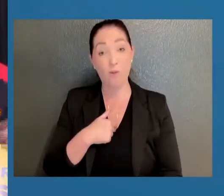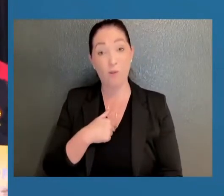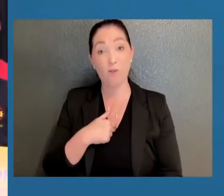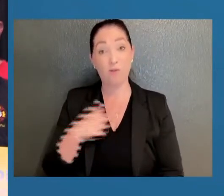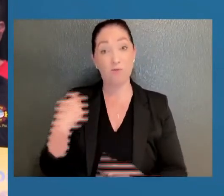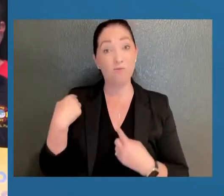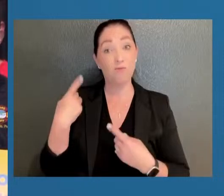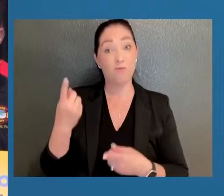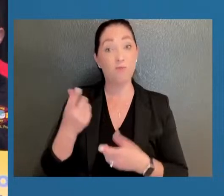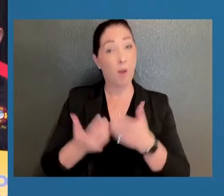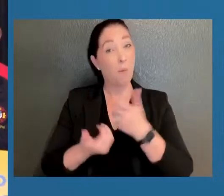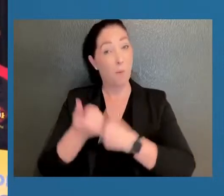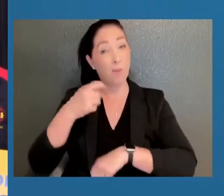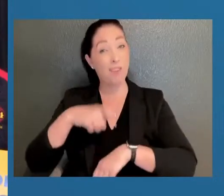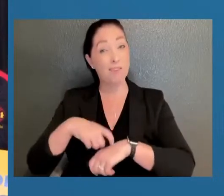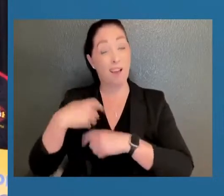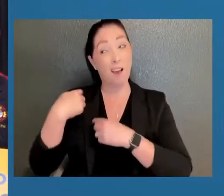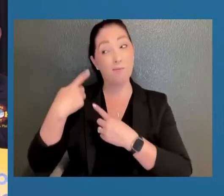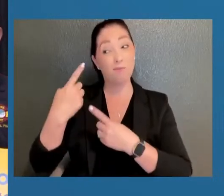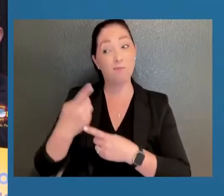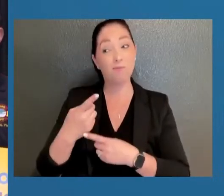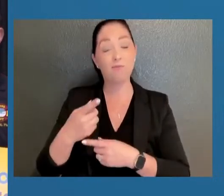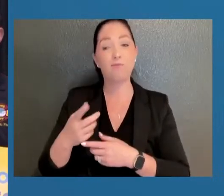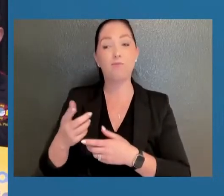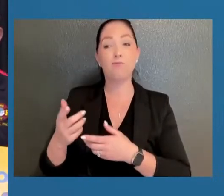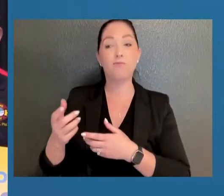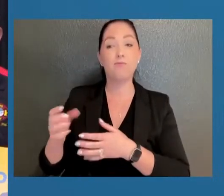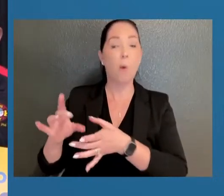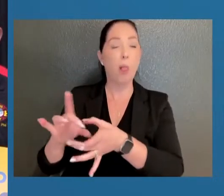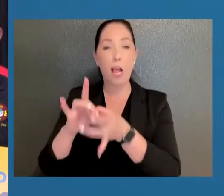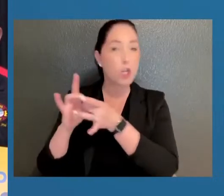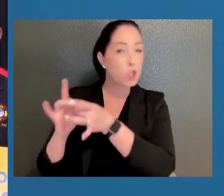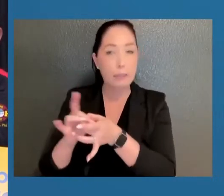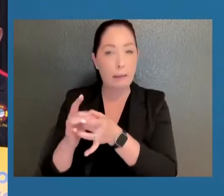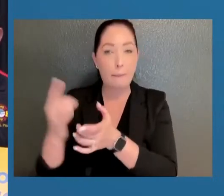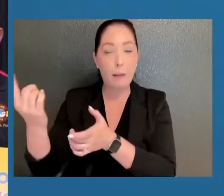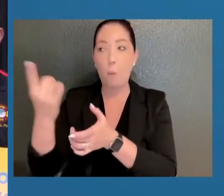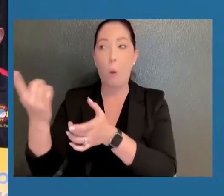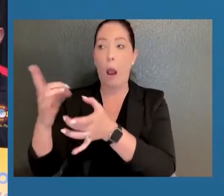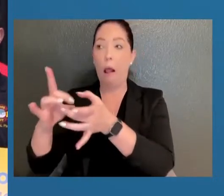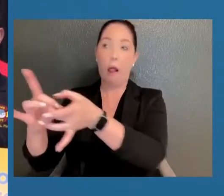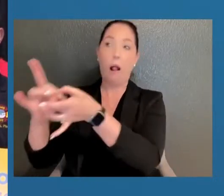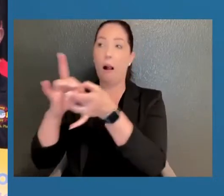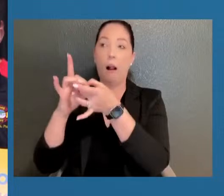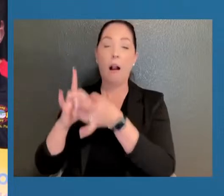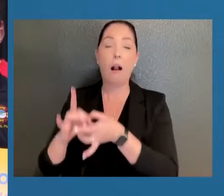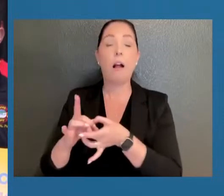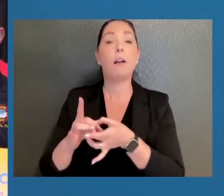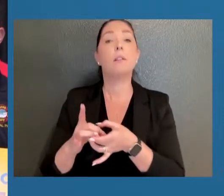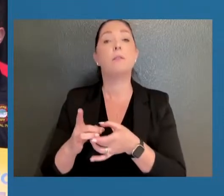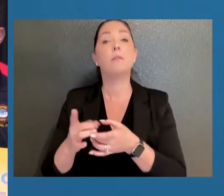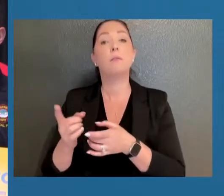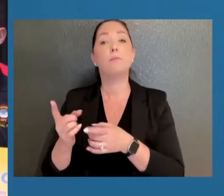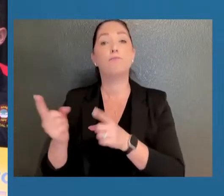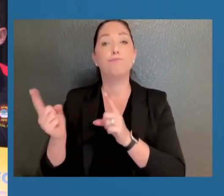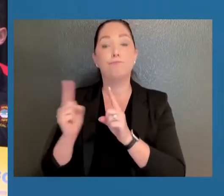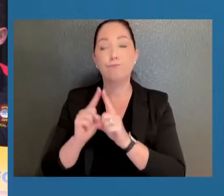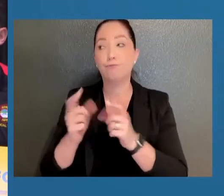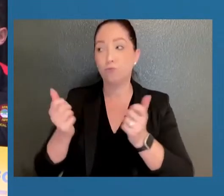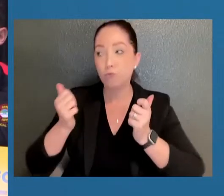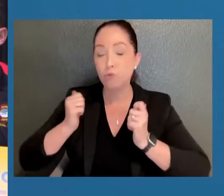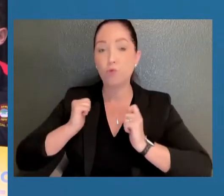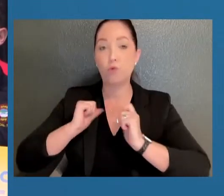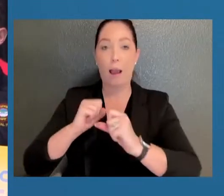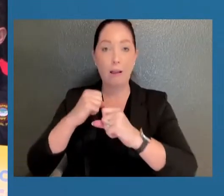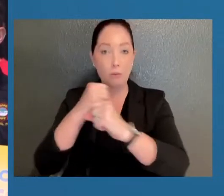that time, we've had some relationship somewhere where we've stood and tried to fight